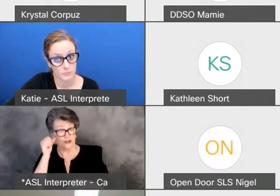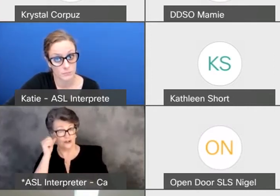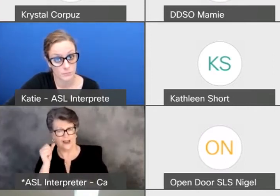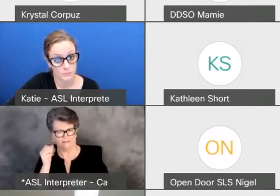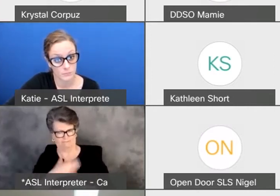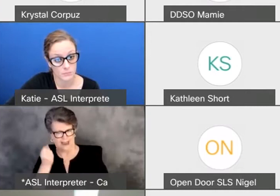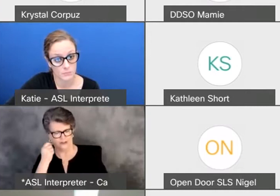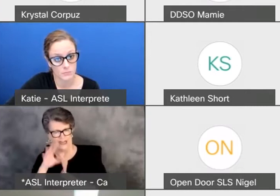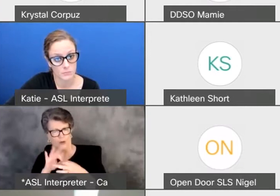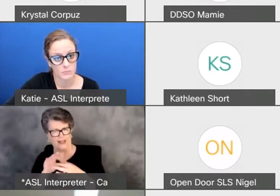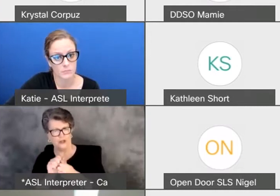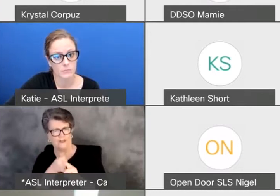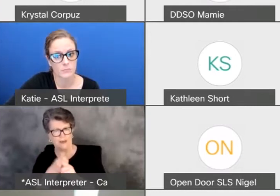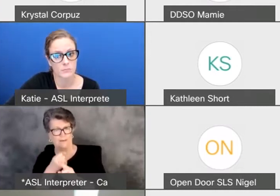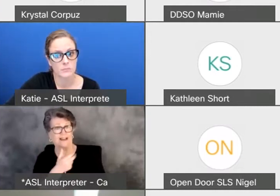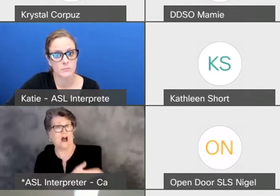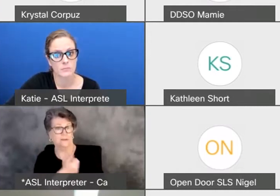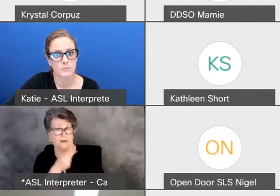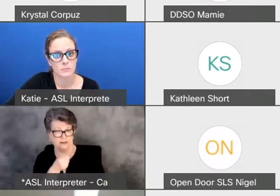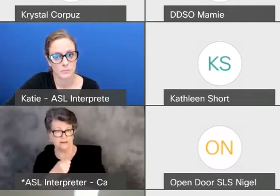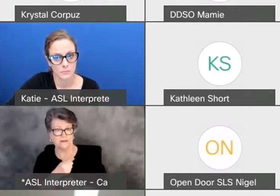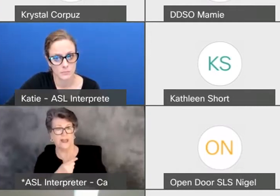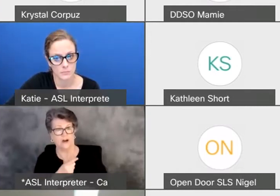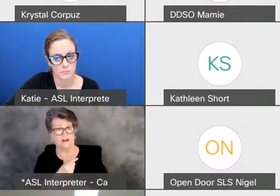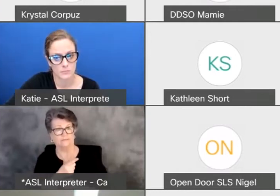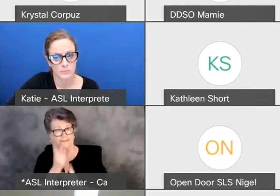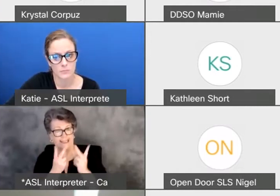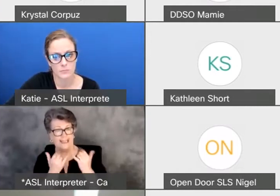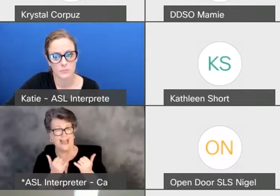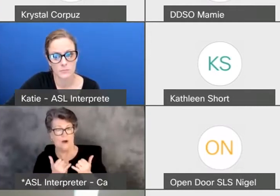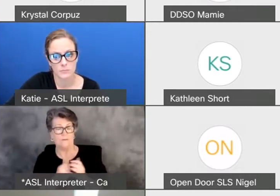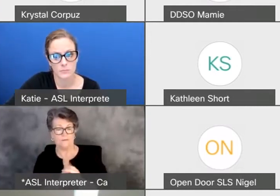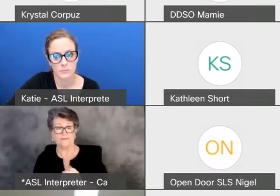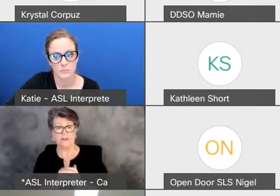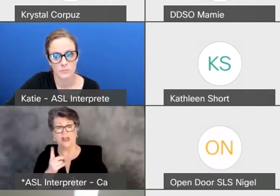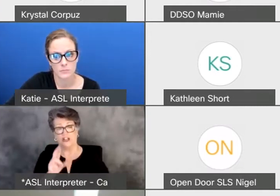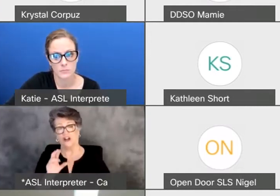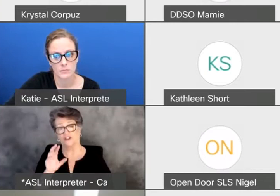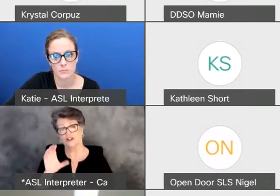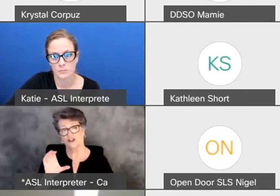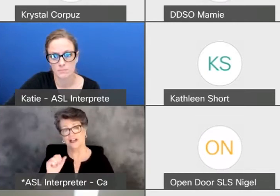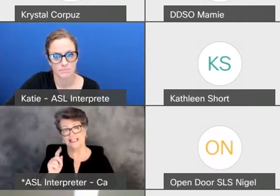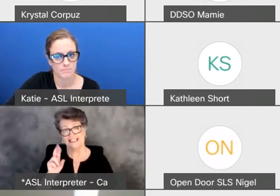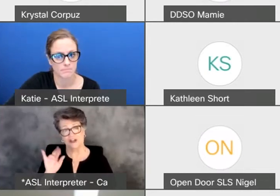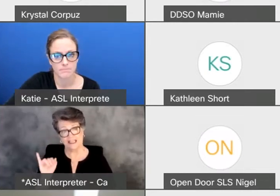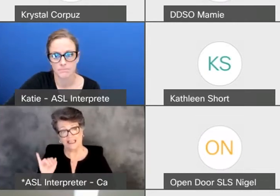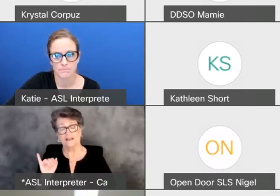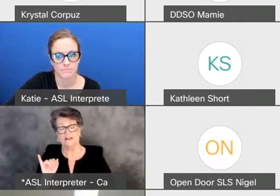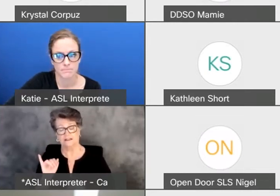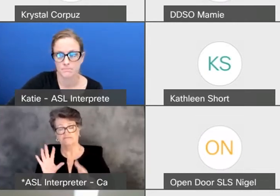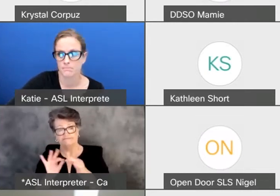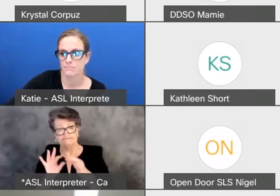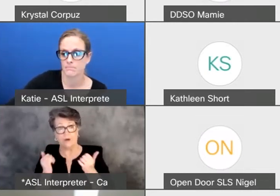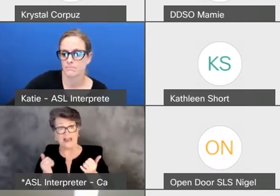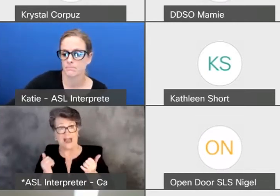are related to the impact on the hospitals and the local hospitals. Dr. Kasiri in her interview, indicated that right now we're